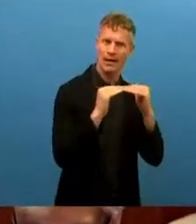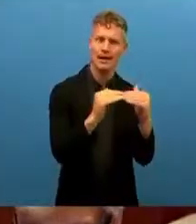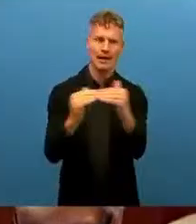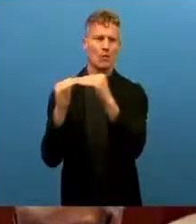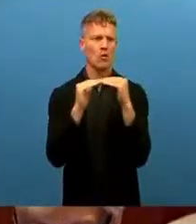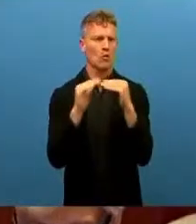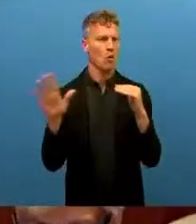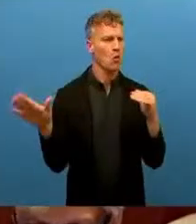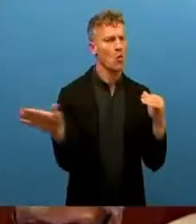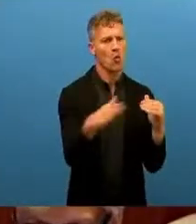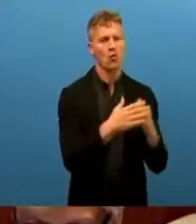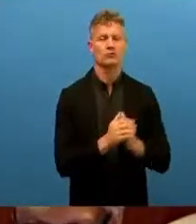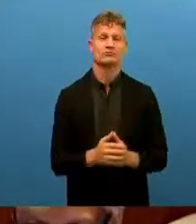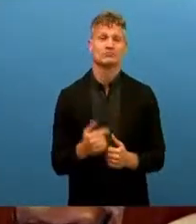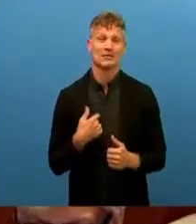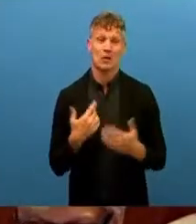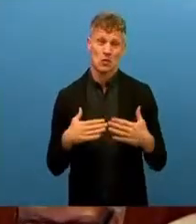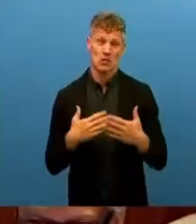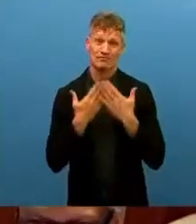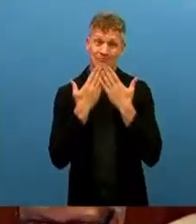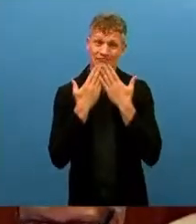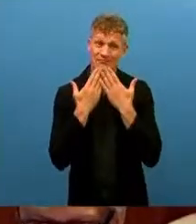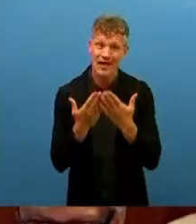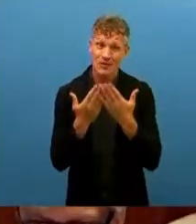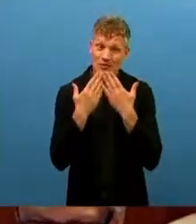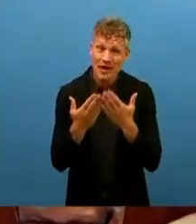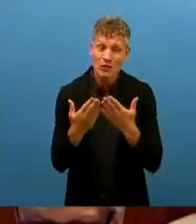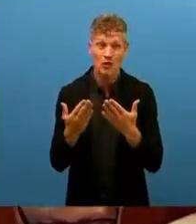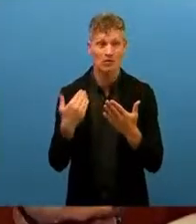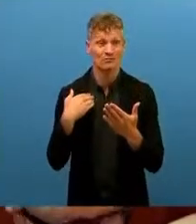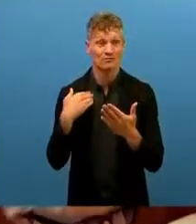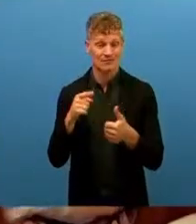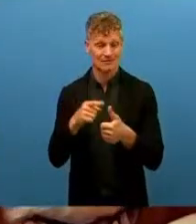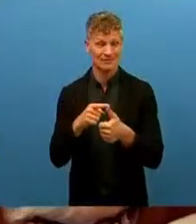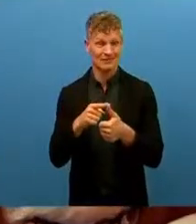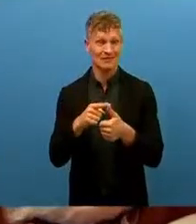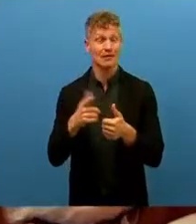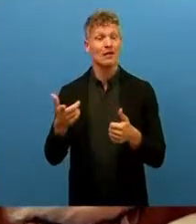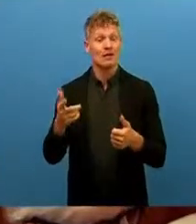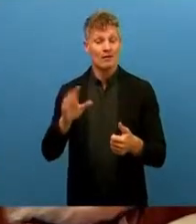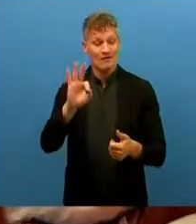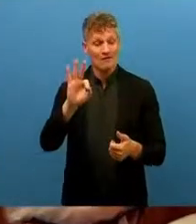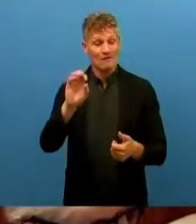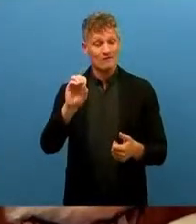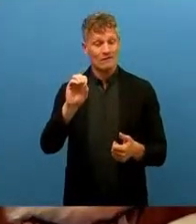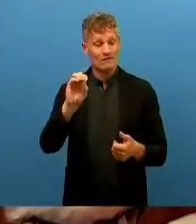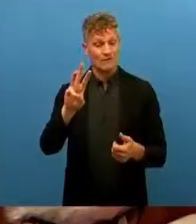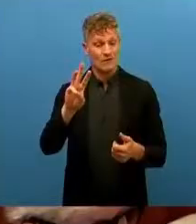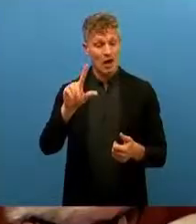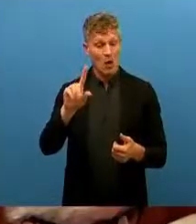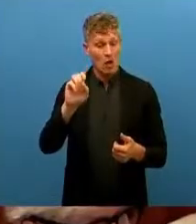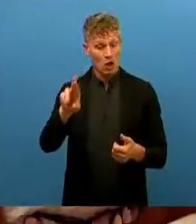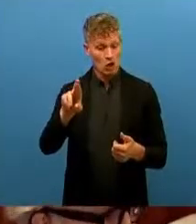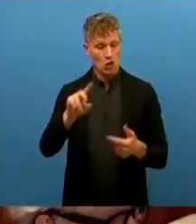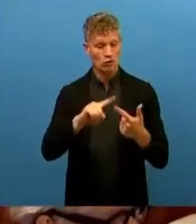my co-facilitators, Australia and Canada, the colleagues Matthew Fowler and Amélie